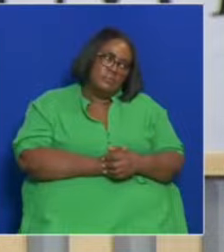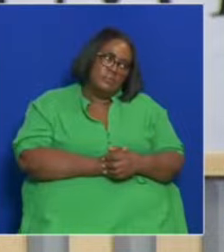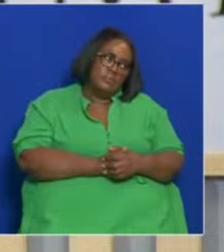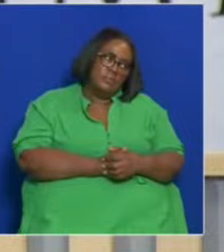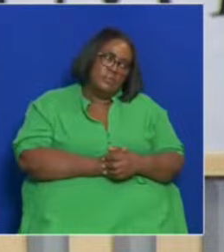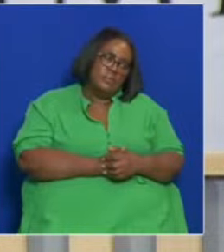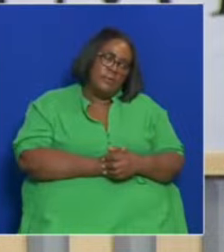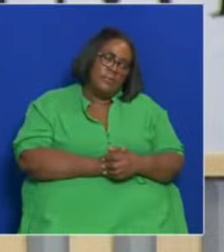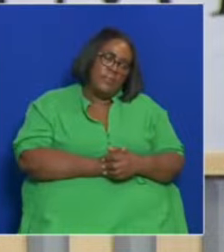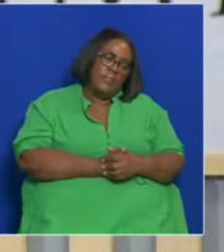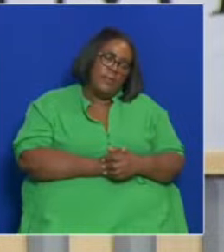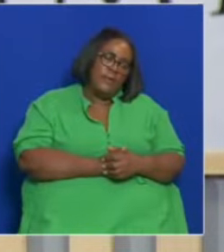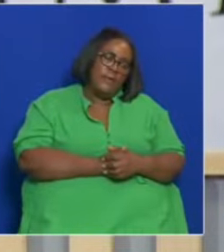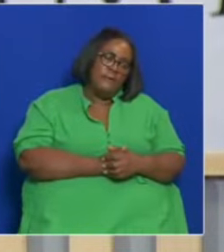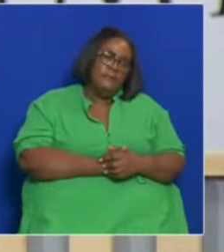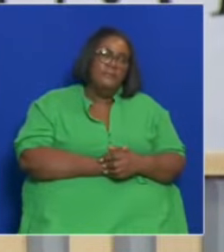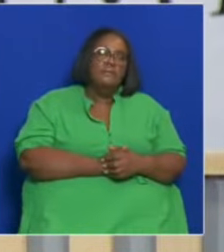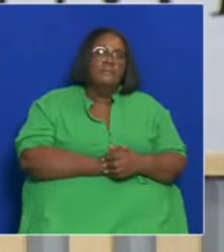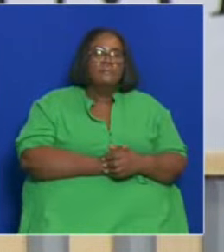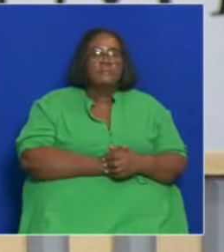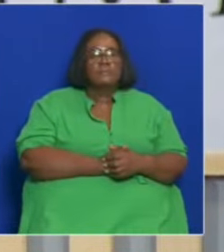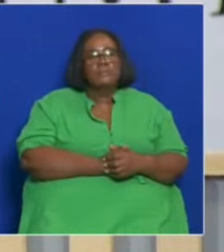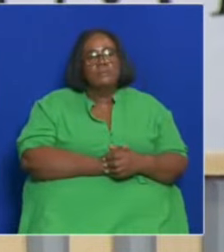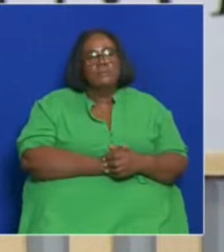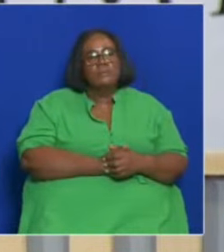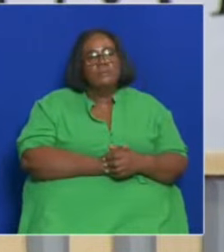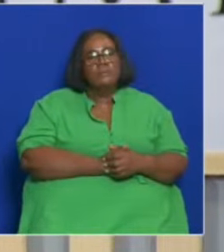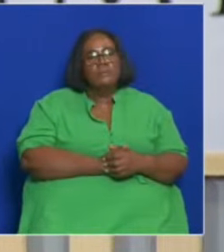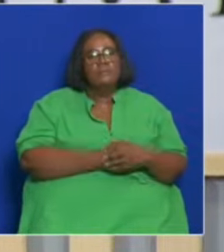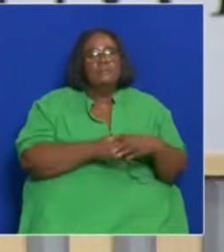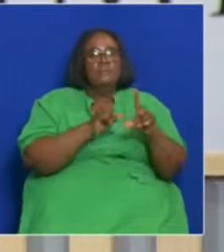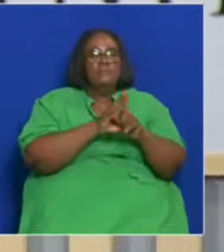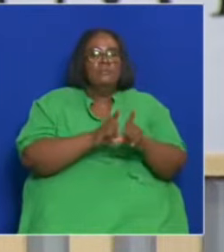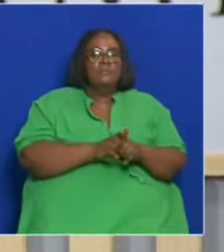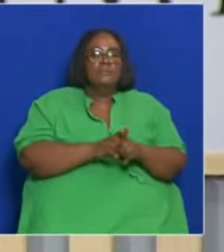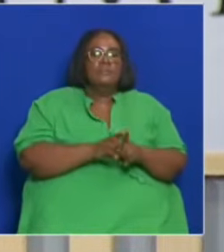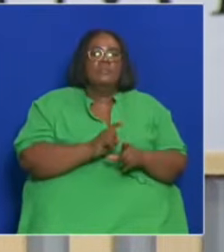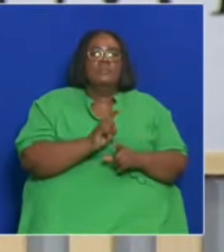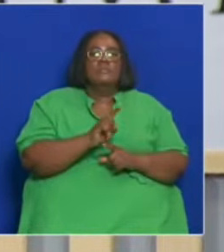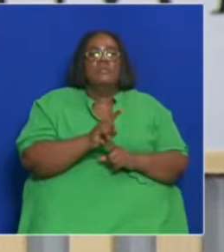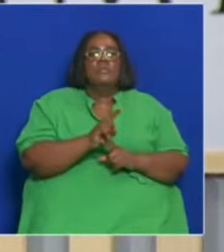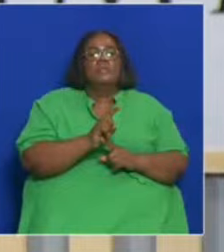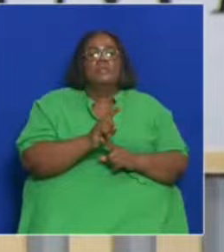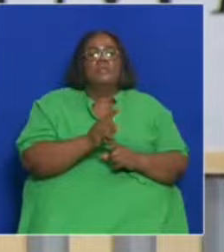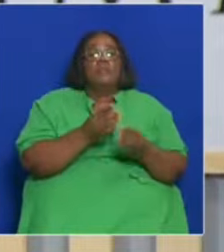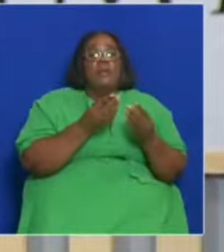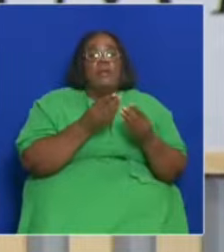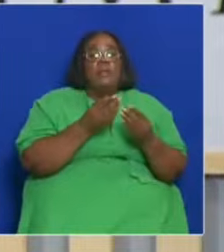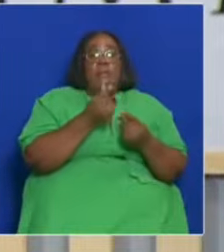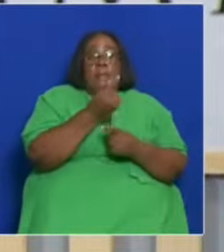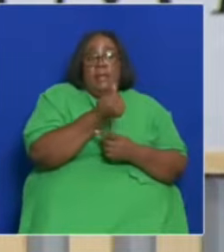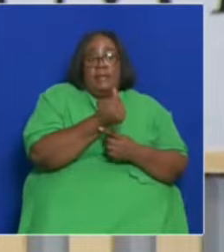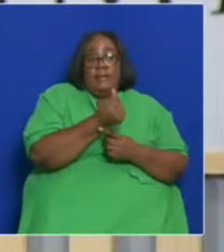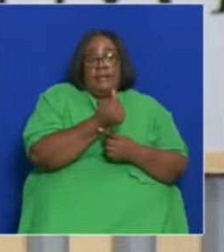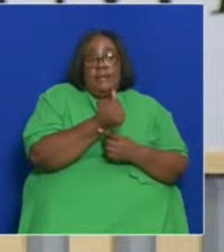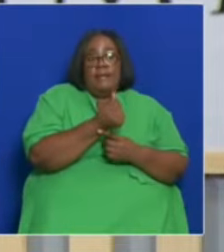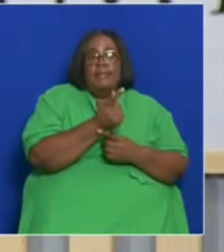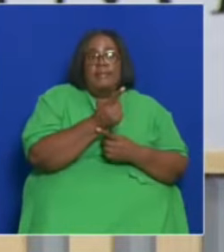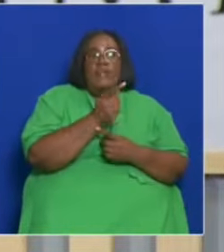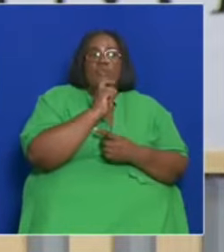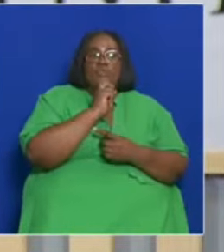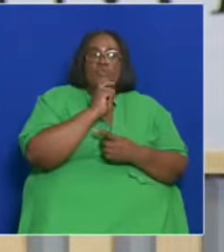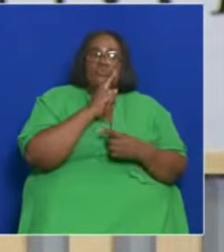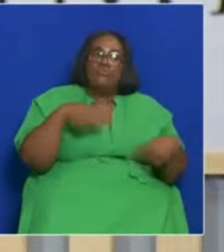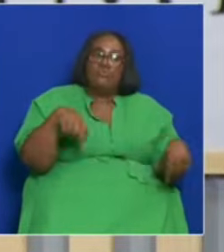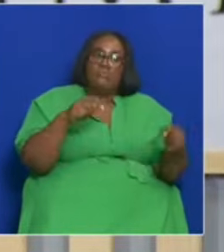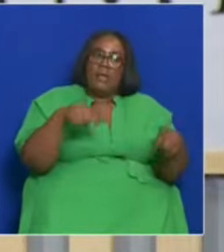also the fact that the amounts involved also. So when I looked at it, or